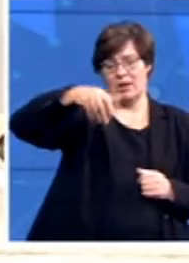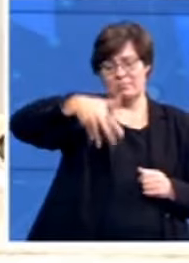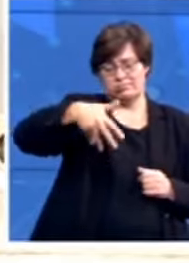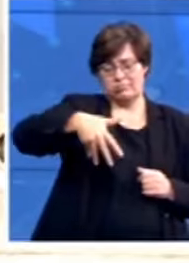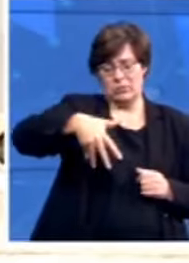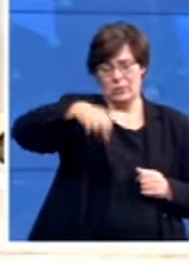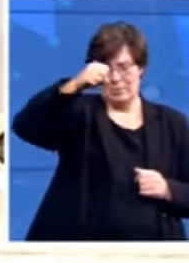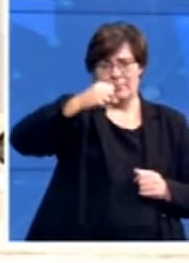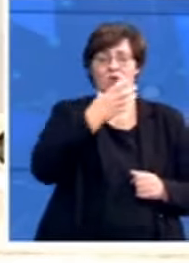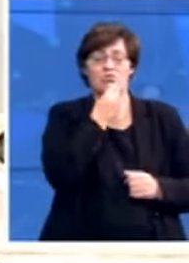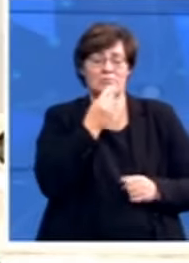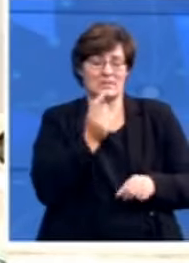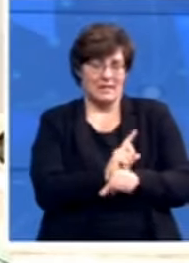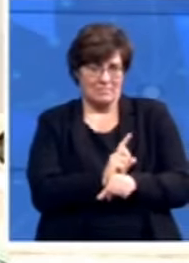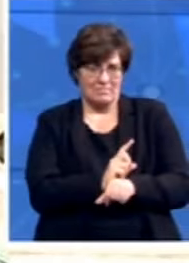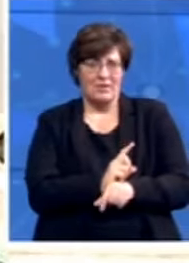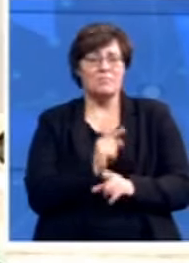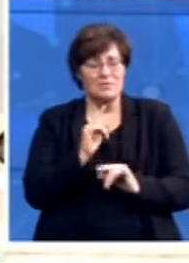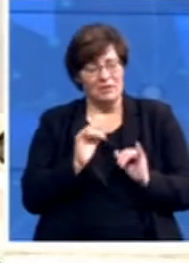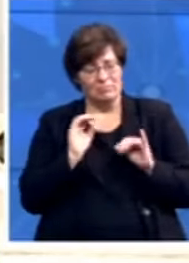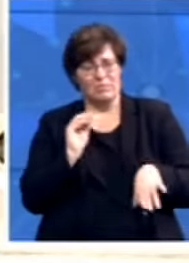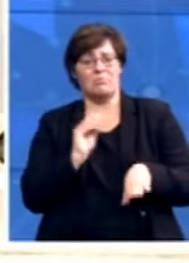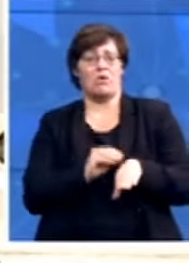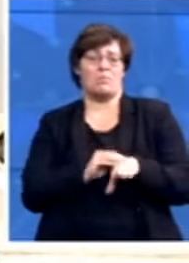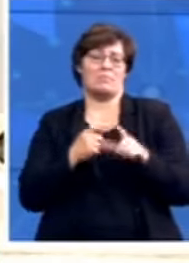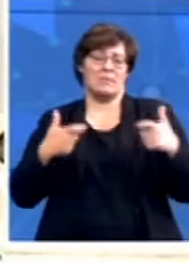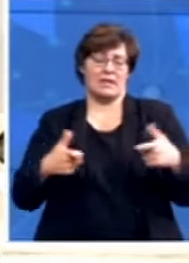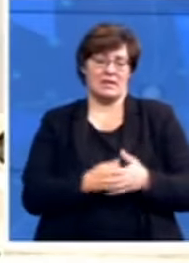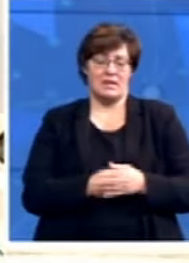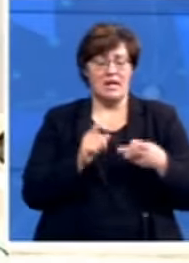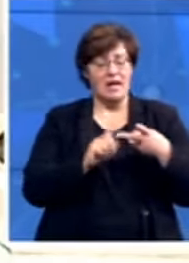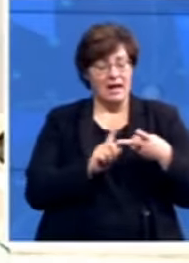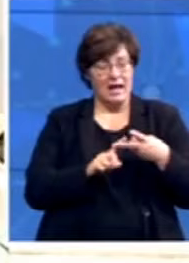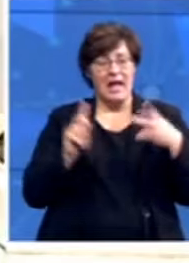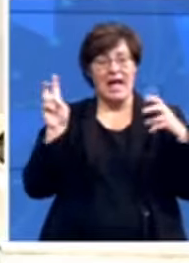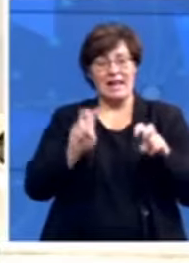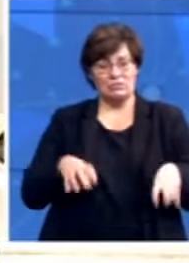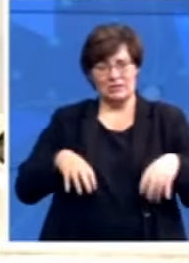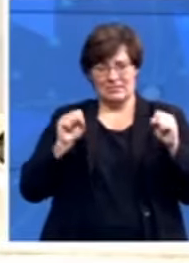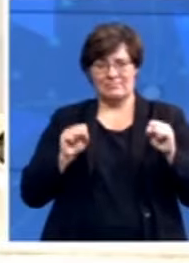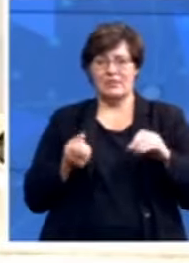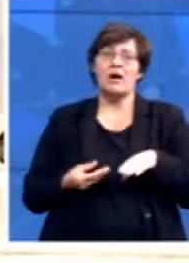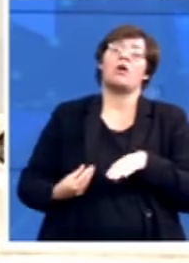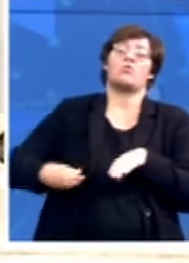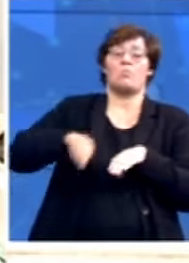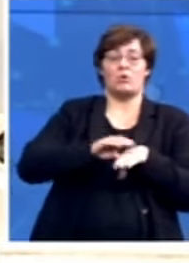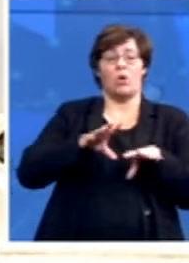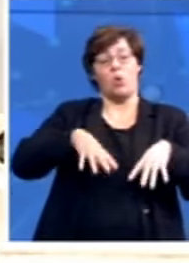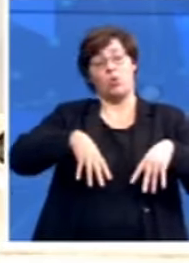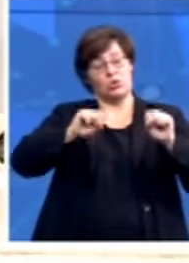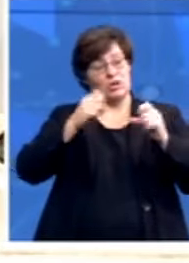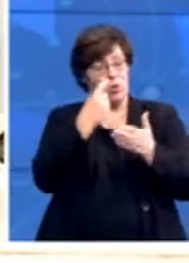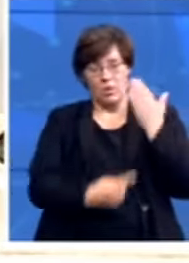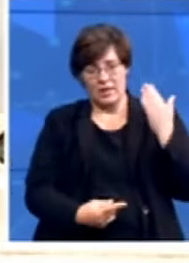serious issue. And then the issue of electricity has been compounded not just by load shedding, but also by cable